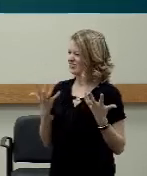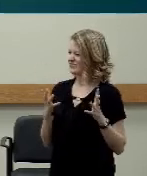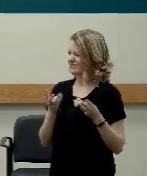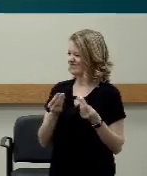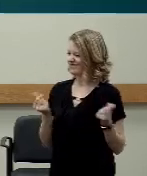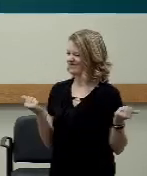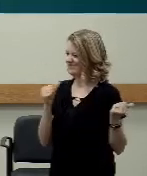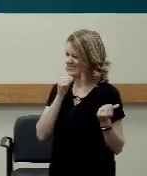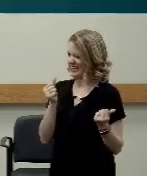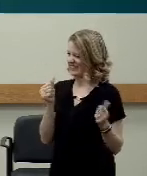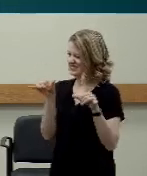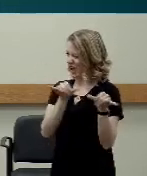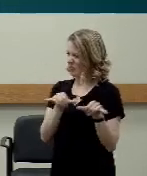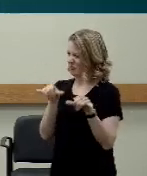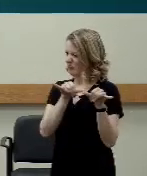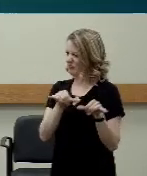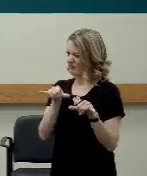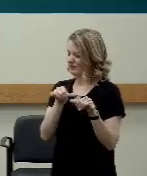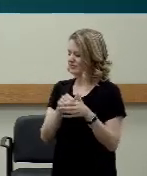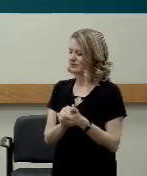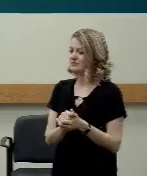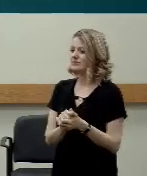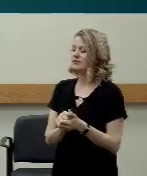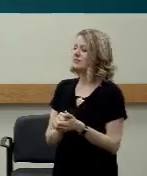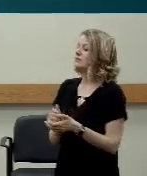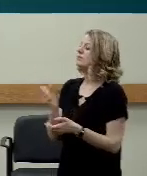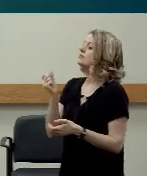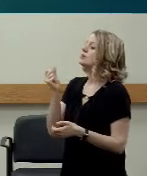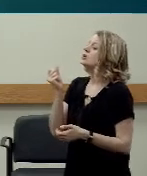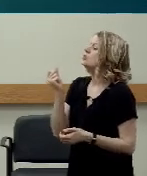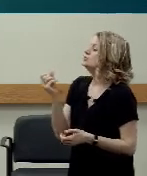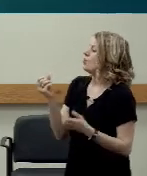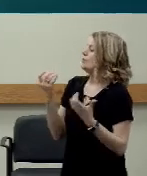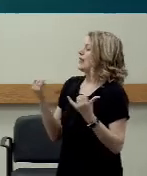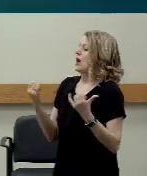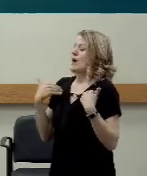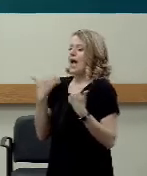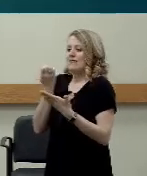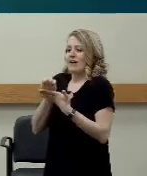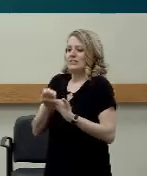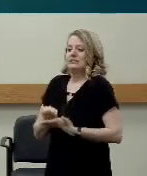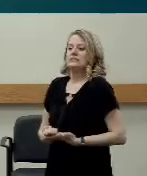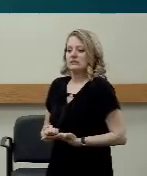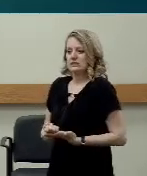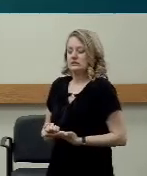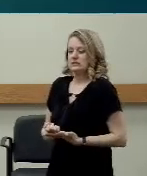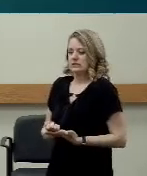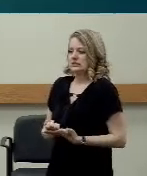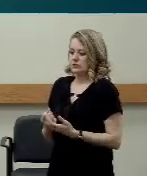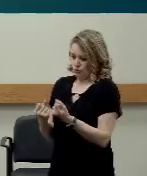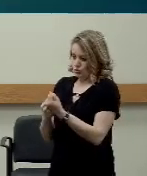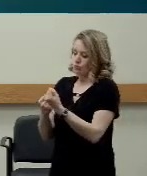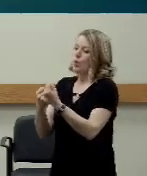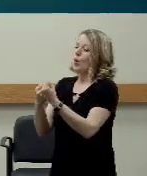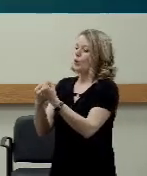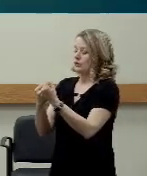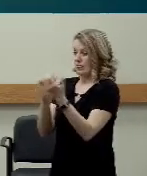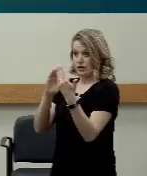And so we have the evidence on our side of the community's willingness